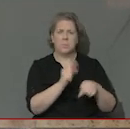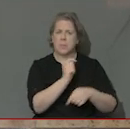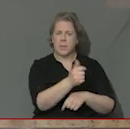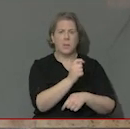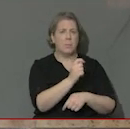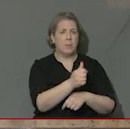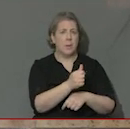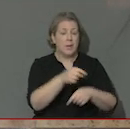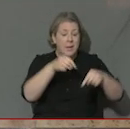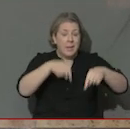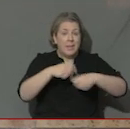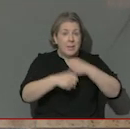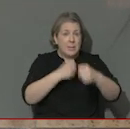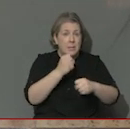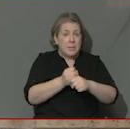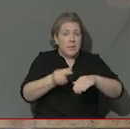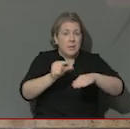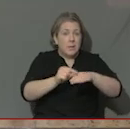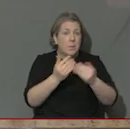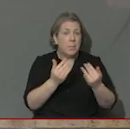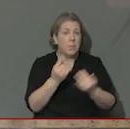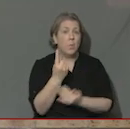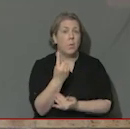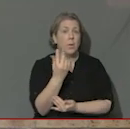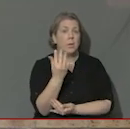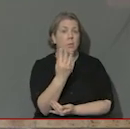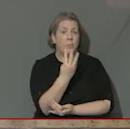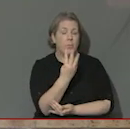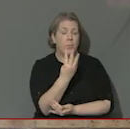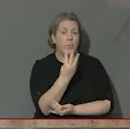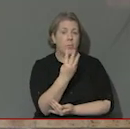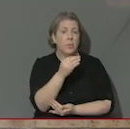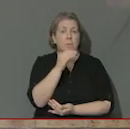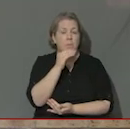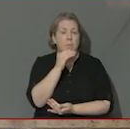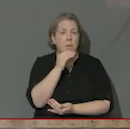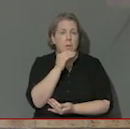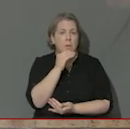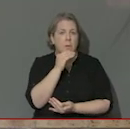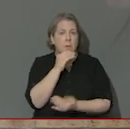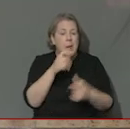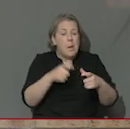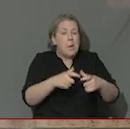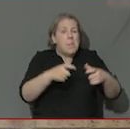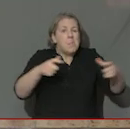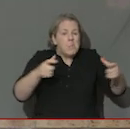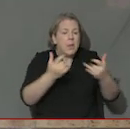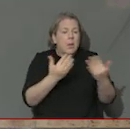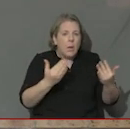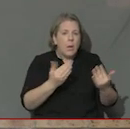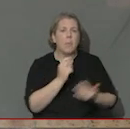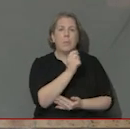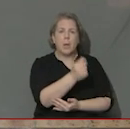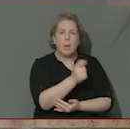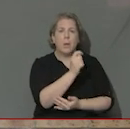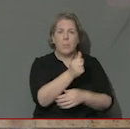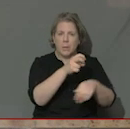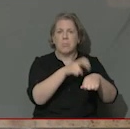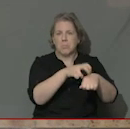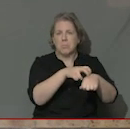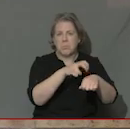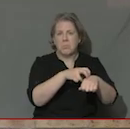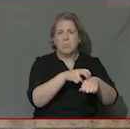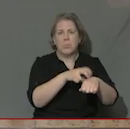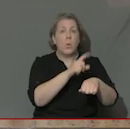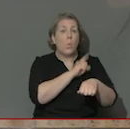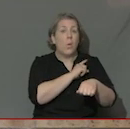But this year, your interest is now 194. So that means you pay off a bigger part of your loan as your